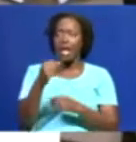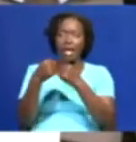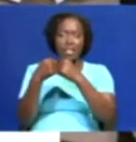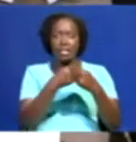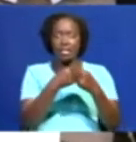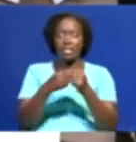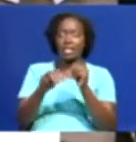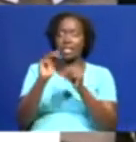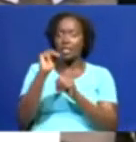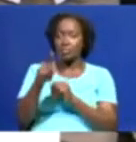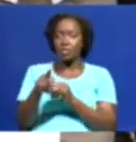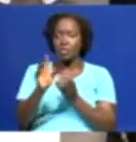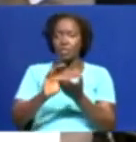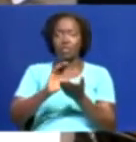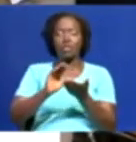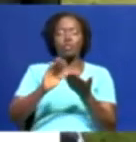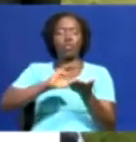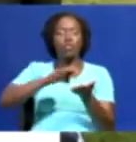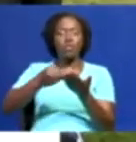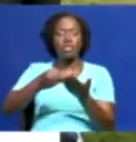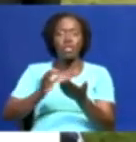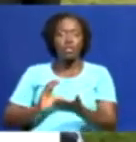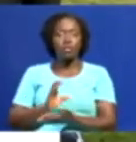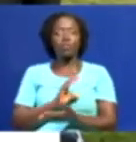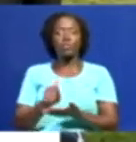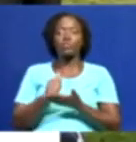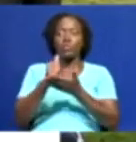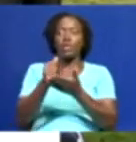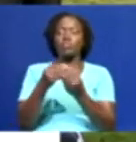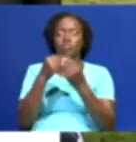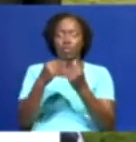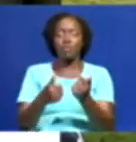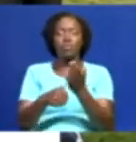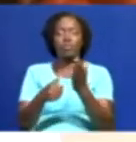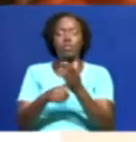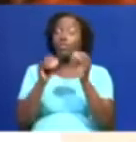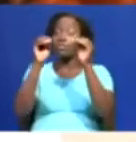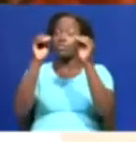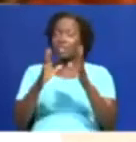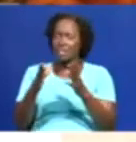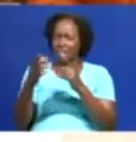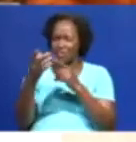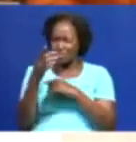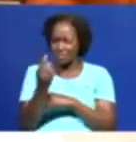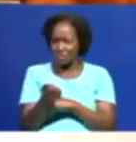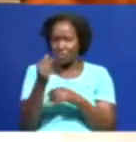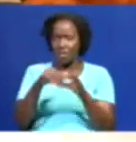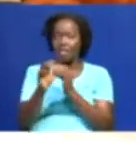the legislators to allocate more funds to the commission to help it address the issue of teachers' shortage in the